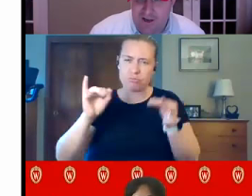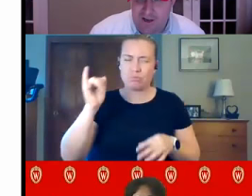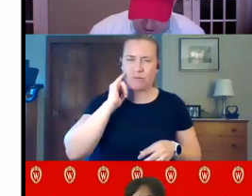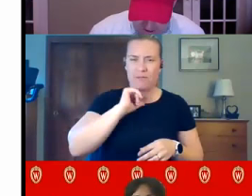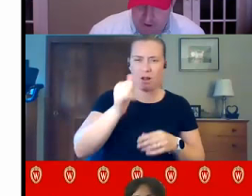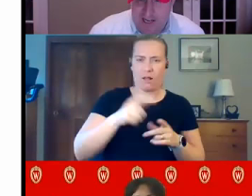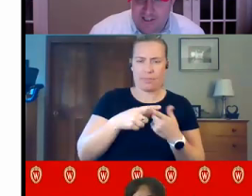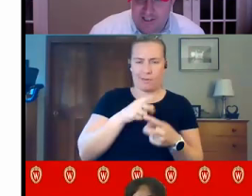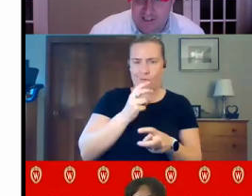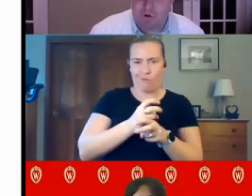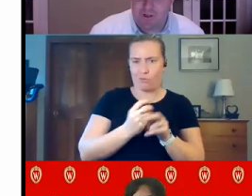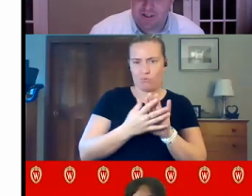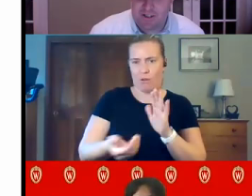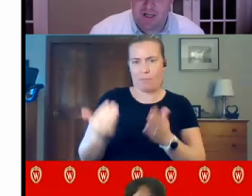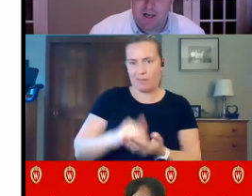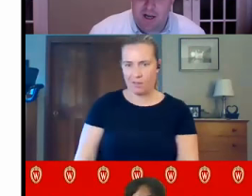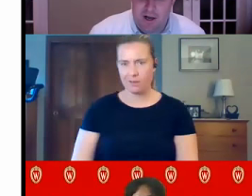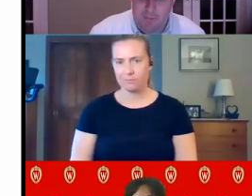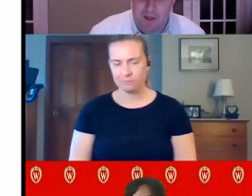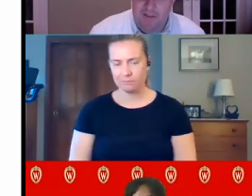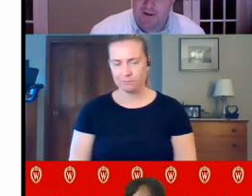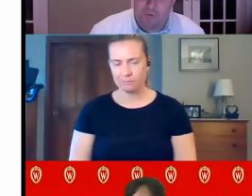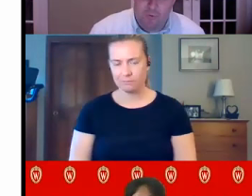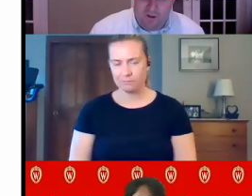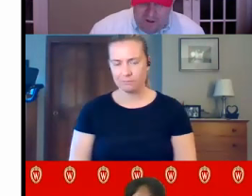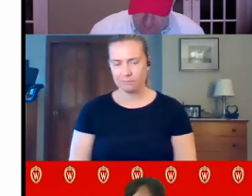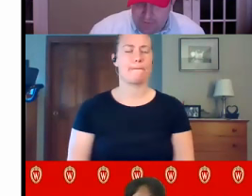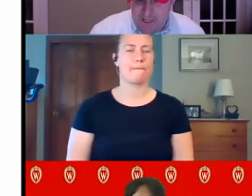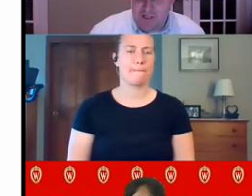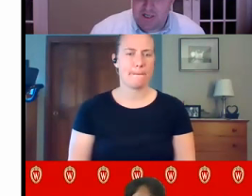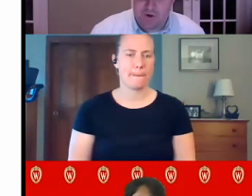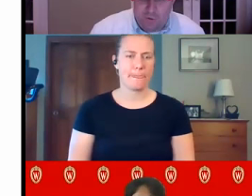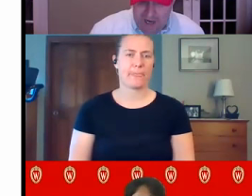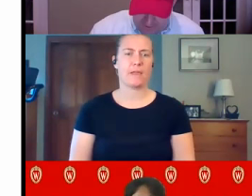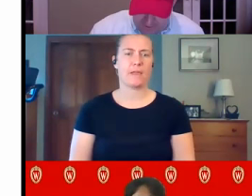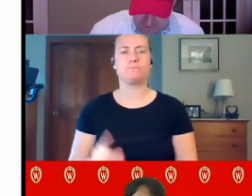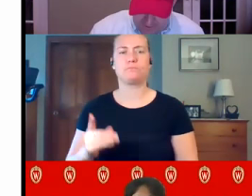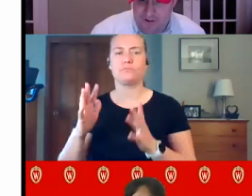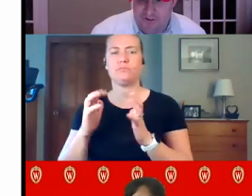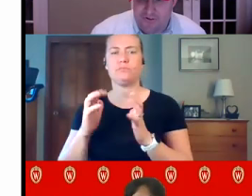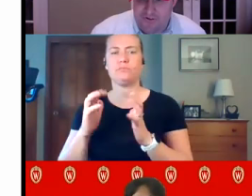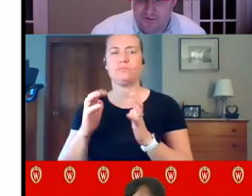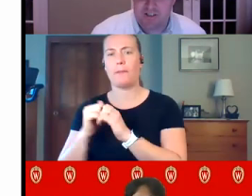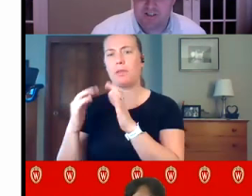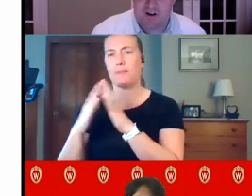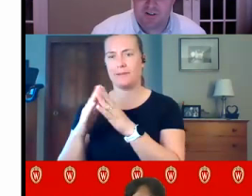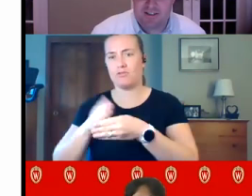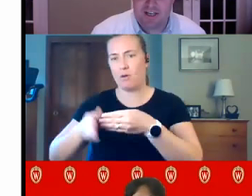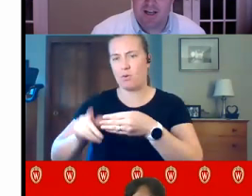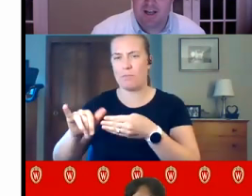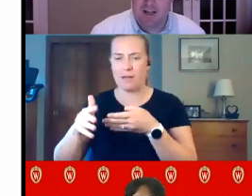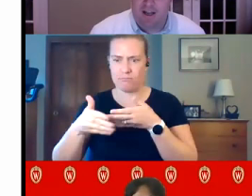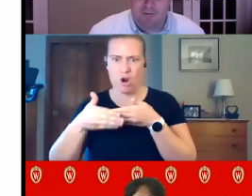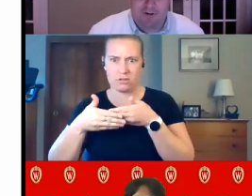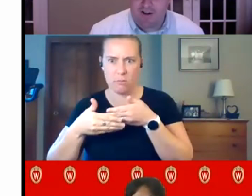how that interacts with other components. And then what are the implementation or proximal outcomes that the strategies are